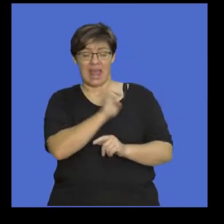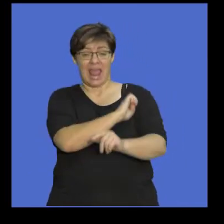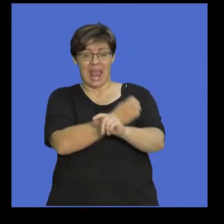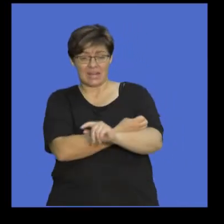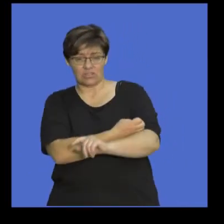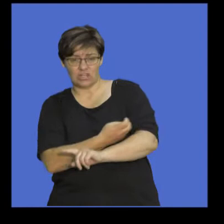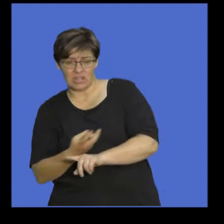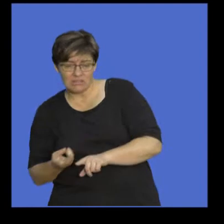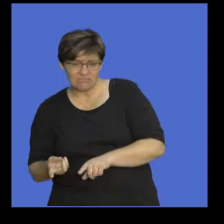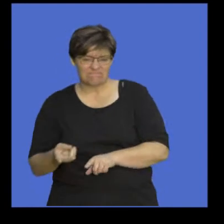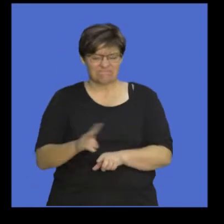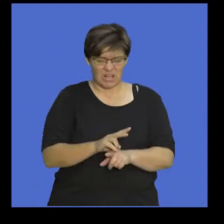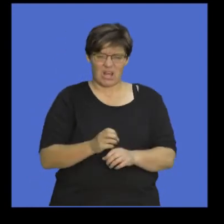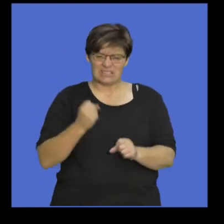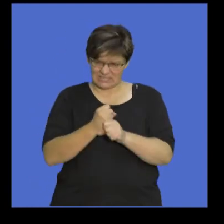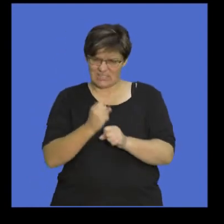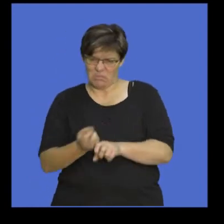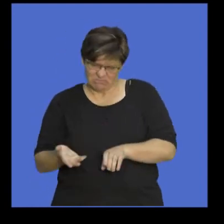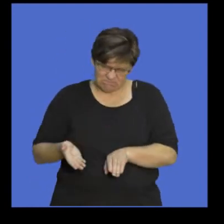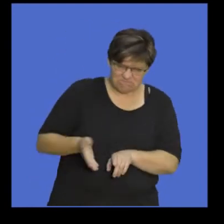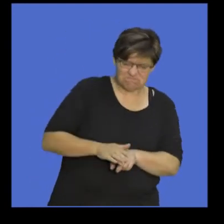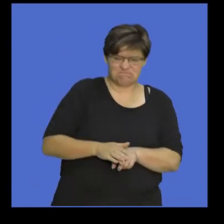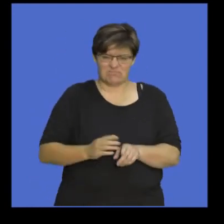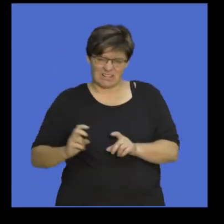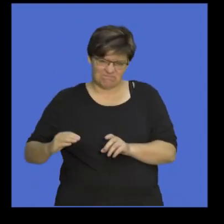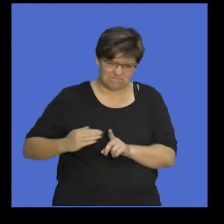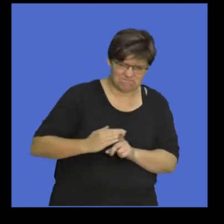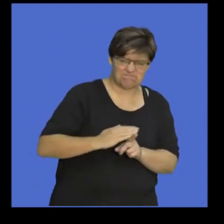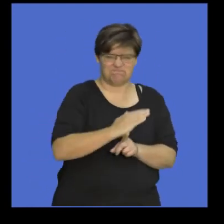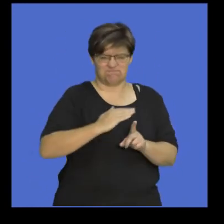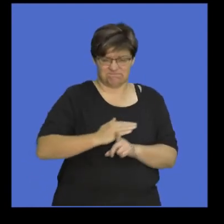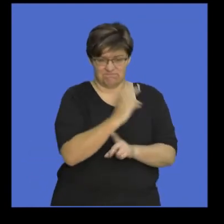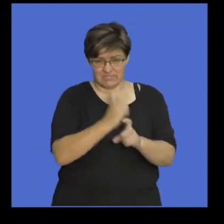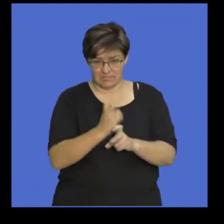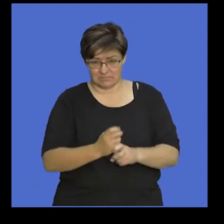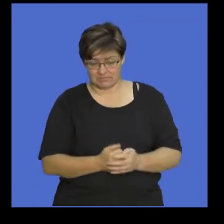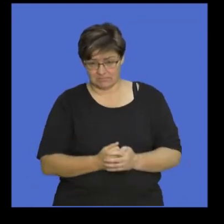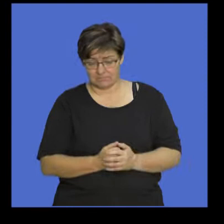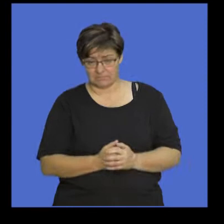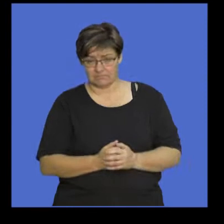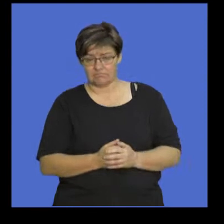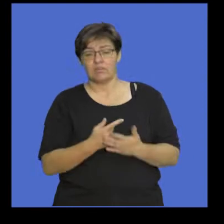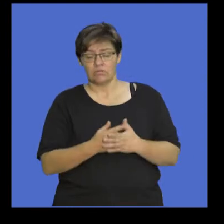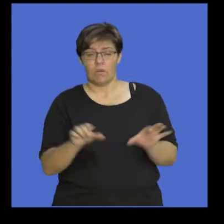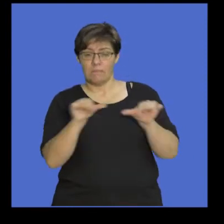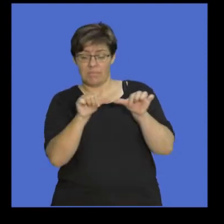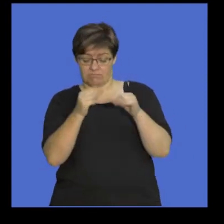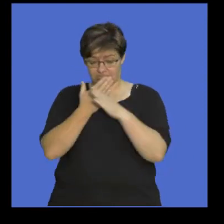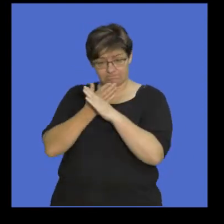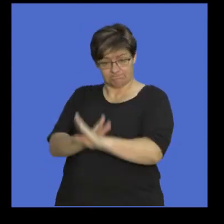transformed when charges move through that particular component, right? Okay, now measuring